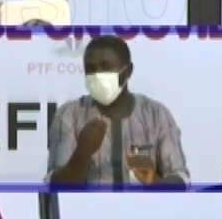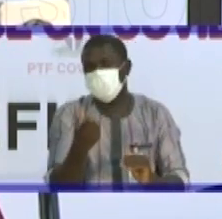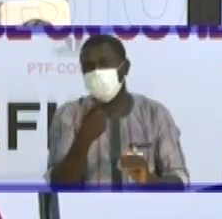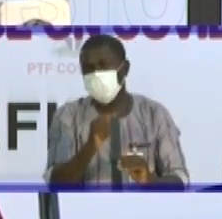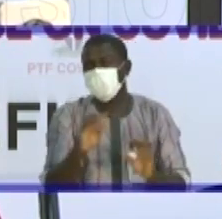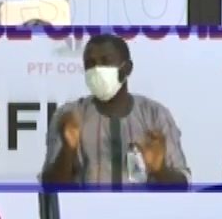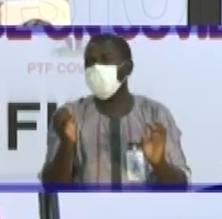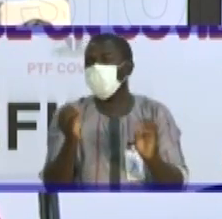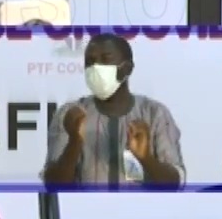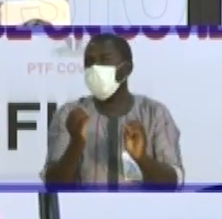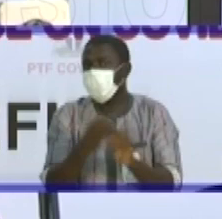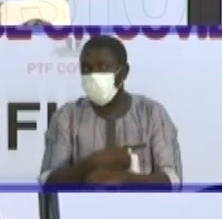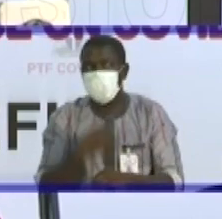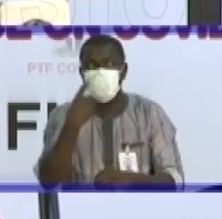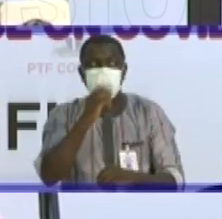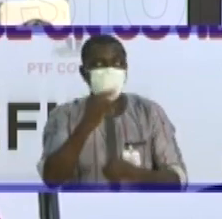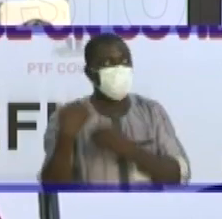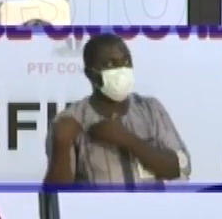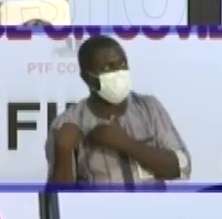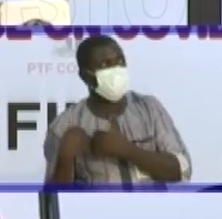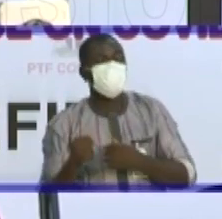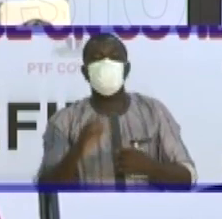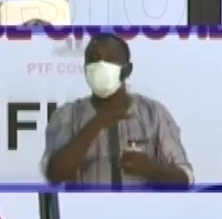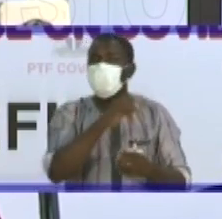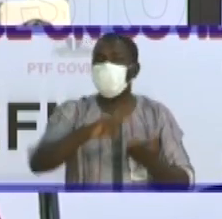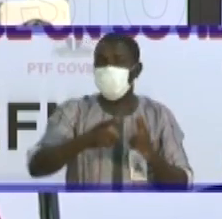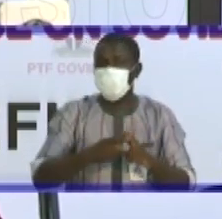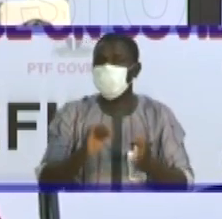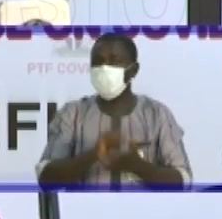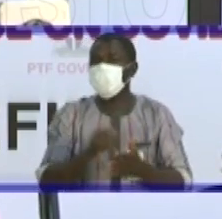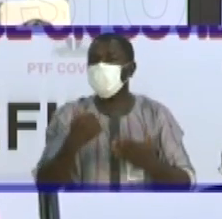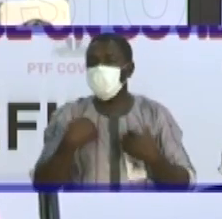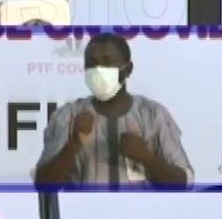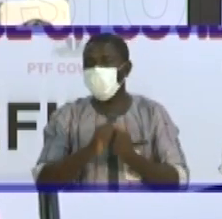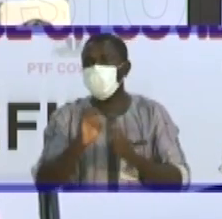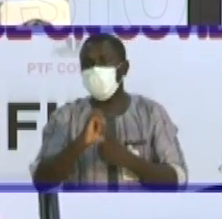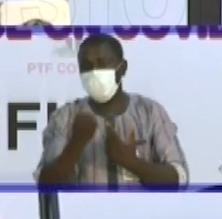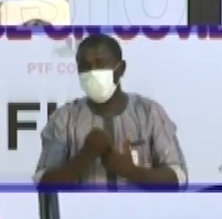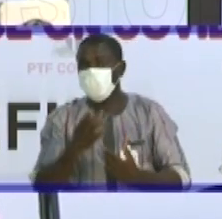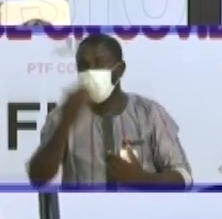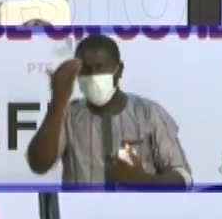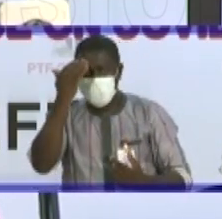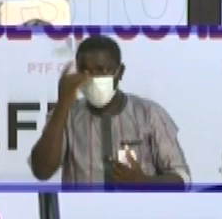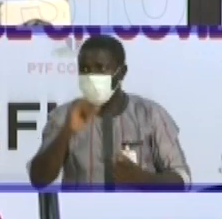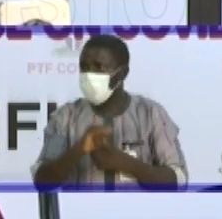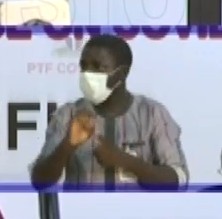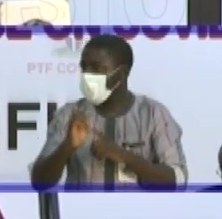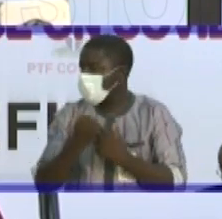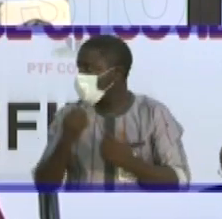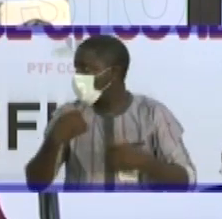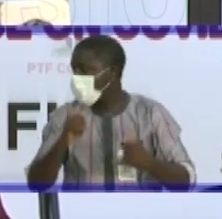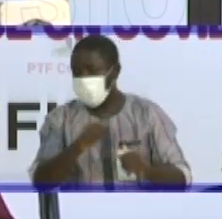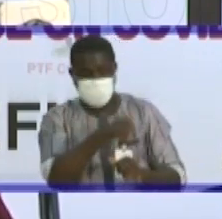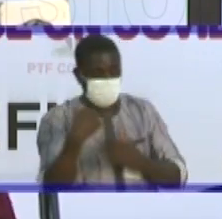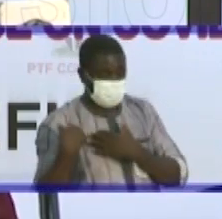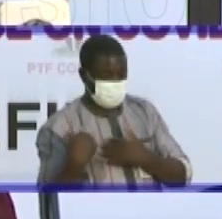office, their officers who are in charge, and the relationship they have with the environment. I think you know that the environment plays a role in everything